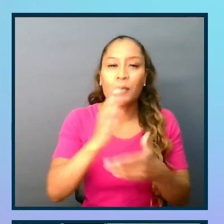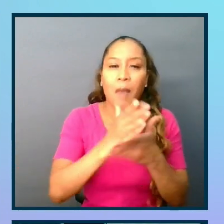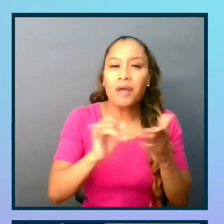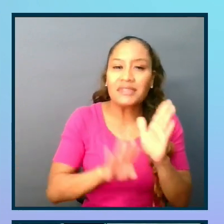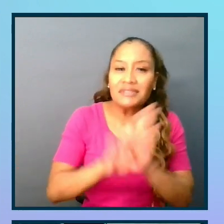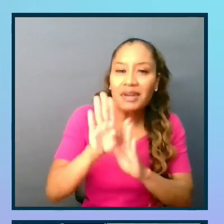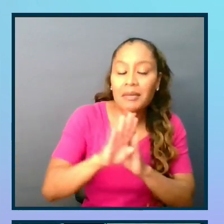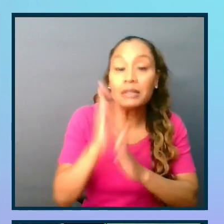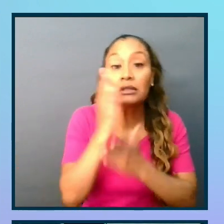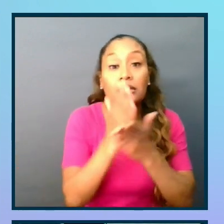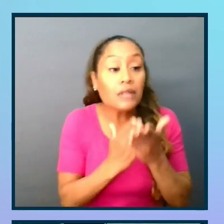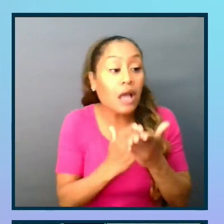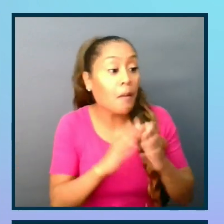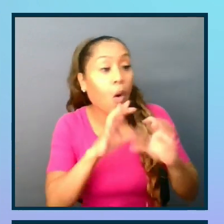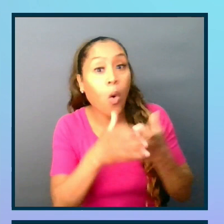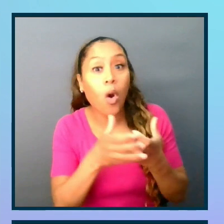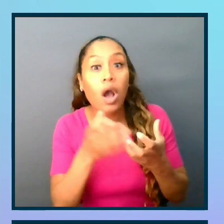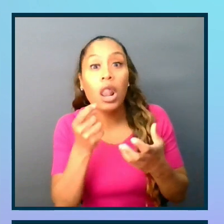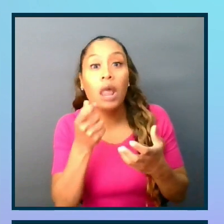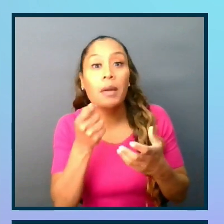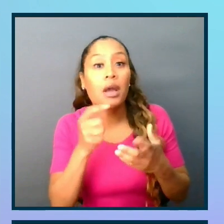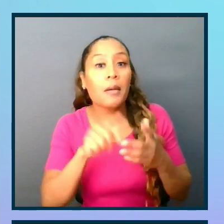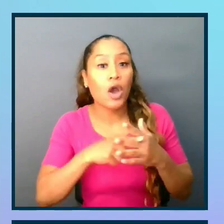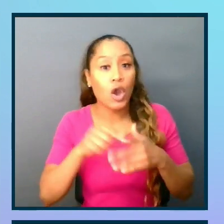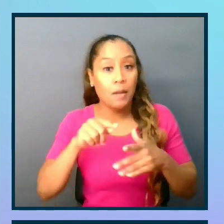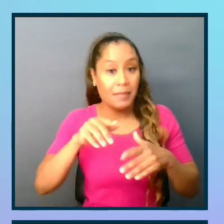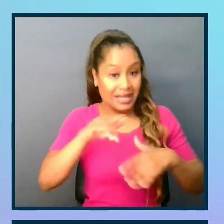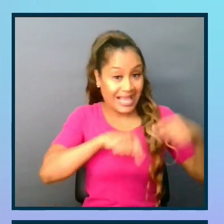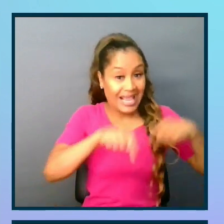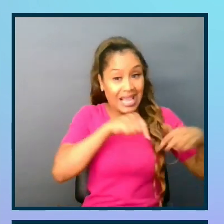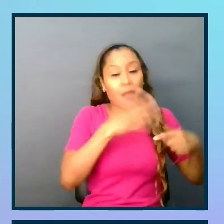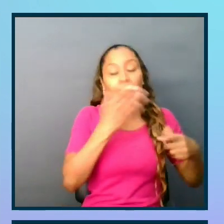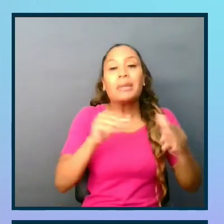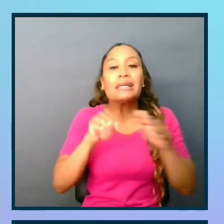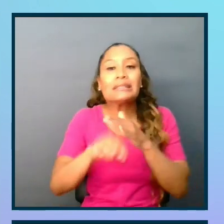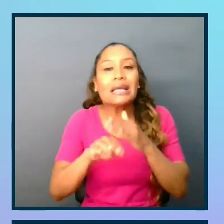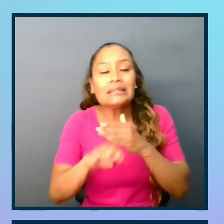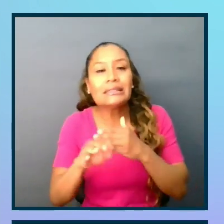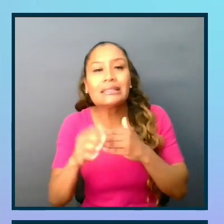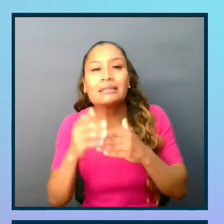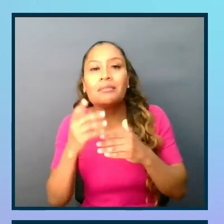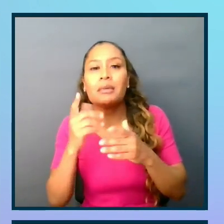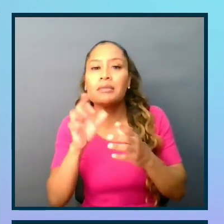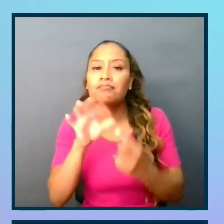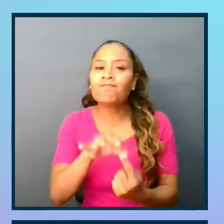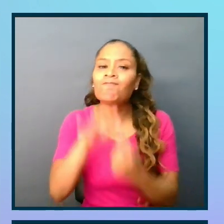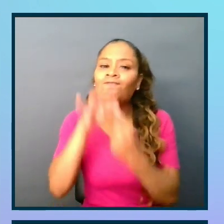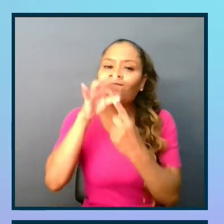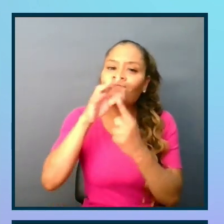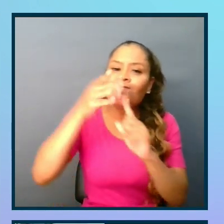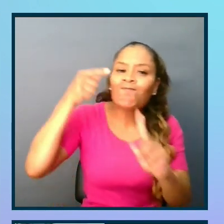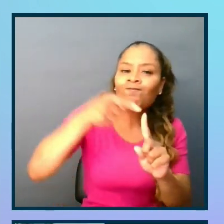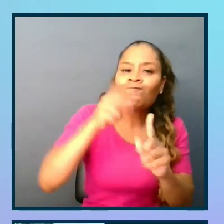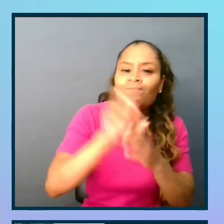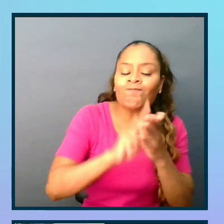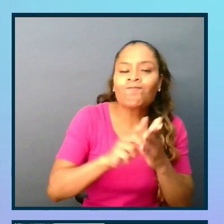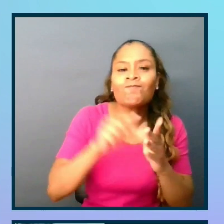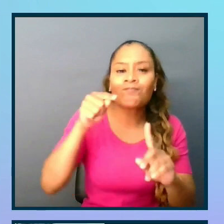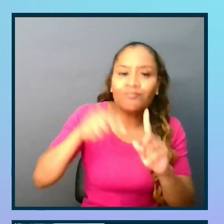Some organizations may be a little bit earlier on, and accessibility may be a distinct part of it, a distinct part of design or a distinct part of